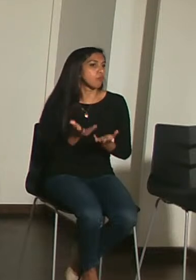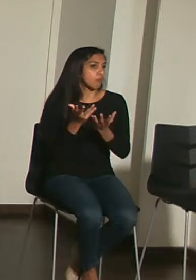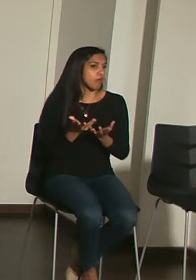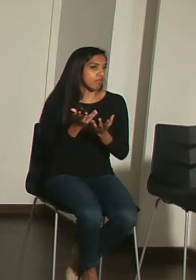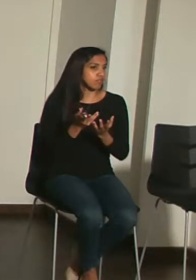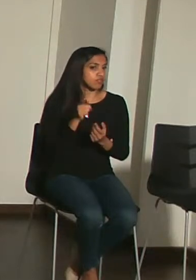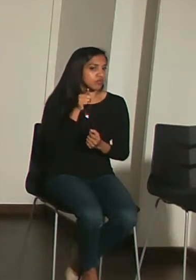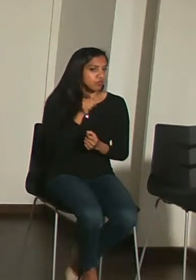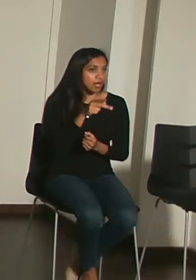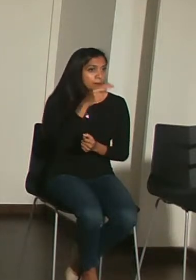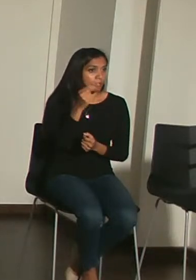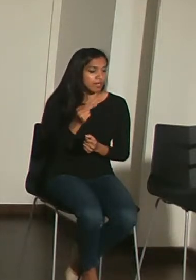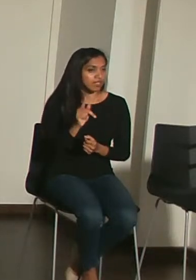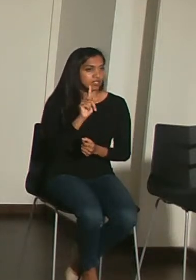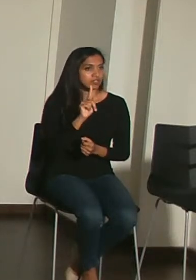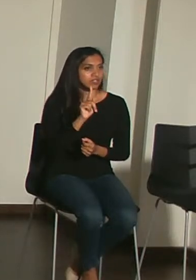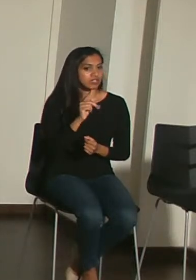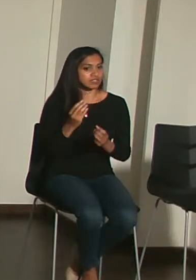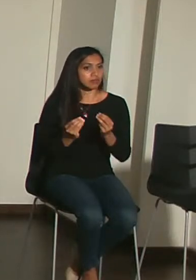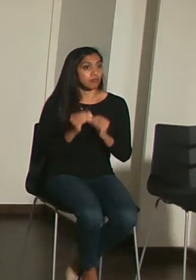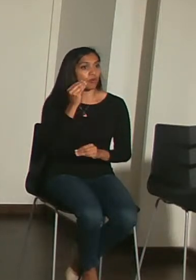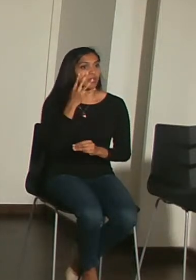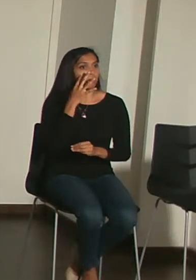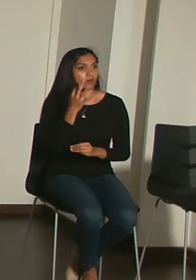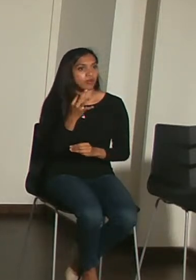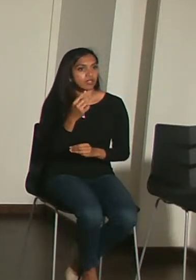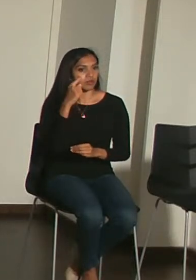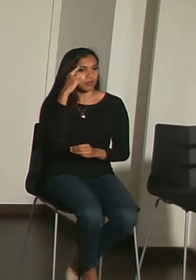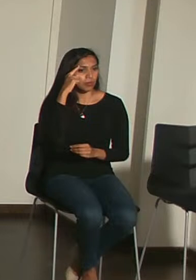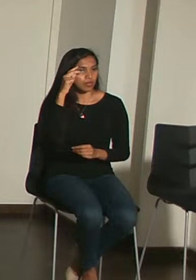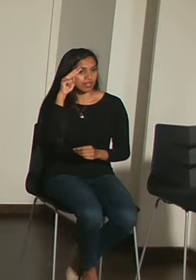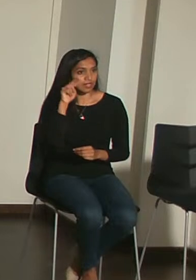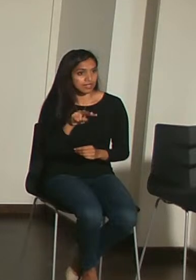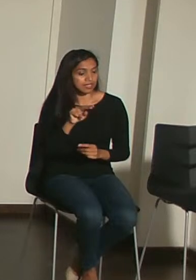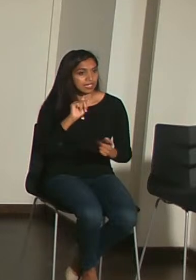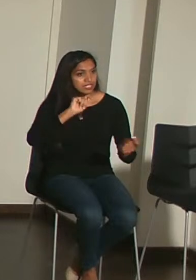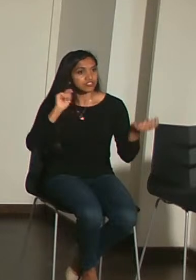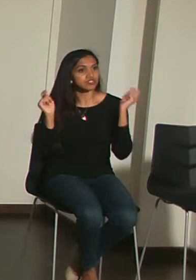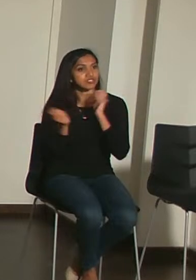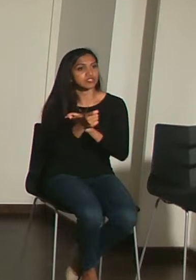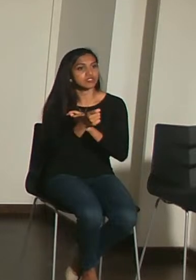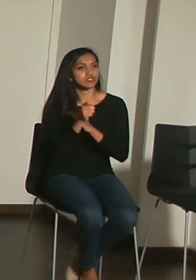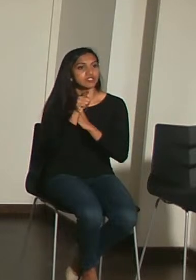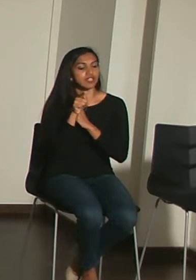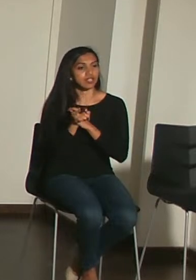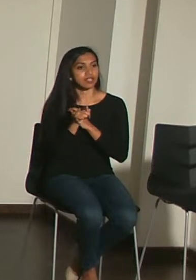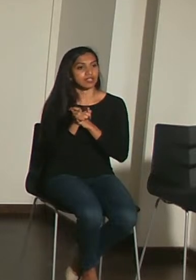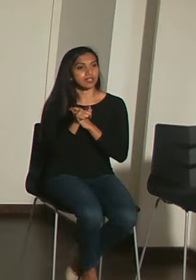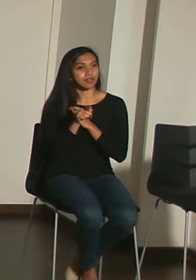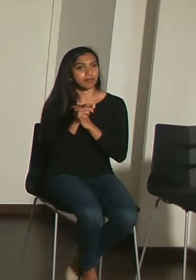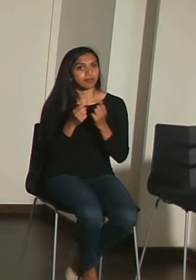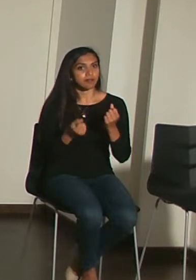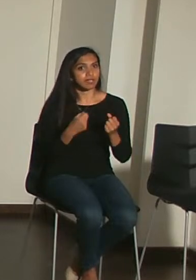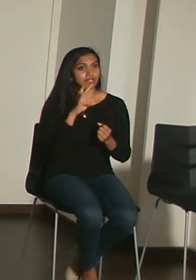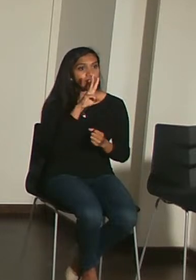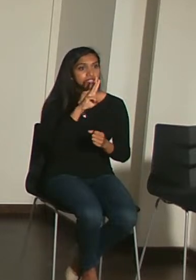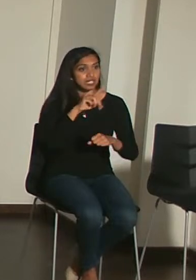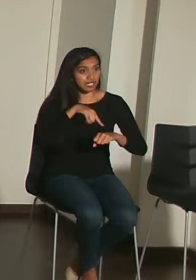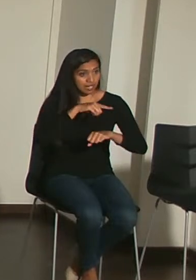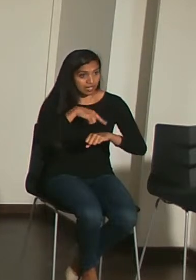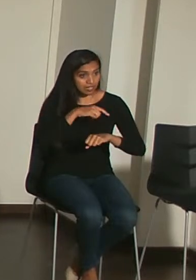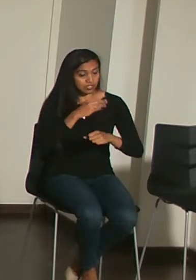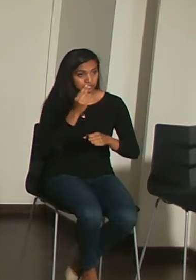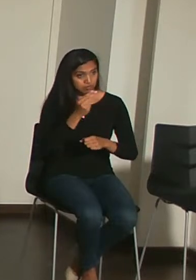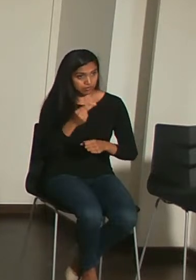way of simply changing that perspective, simply making sure that the 3 hour drive was worth